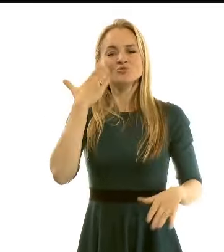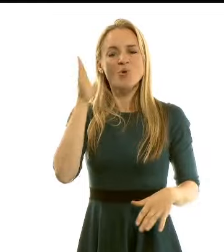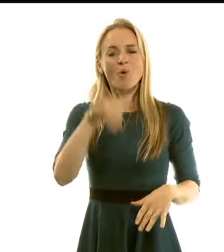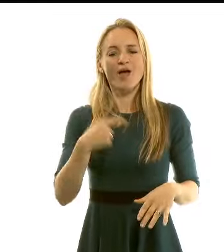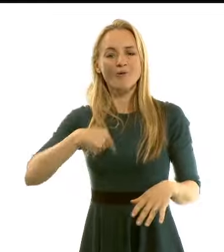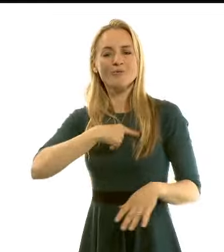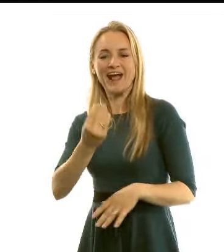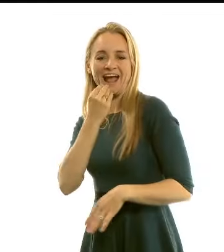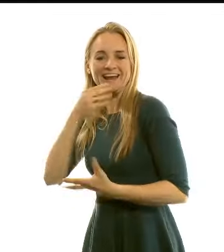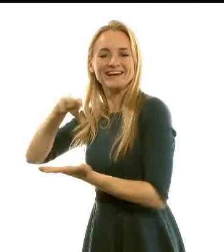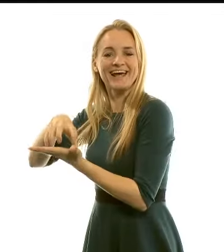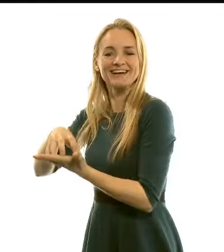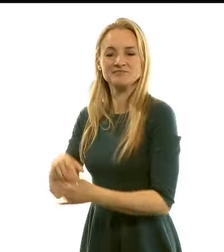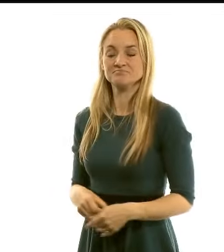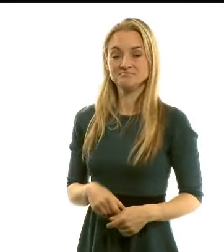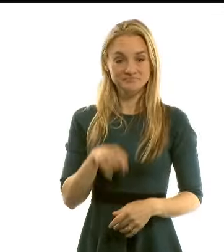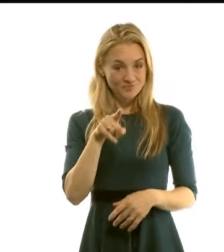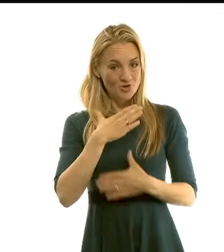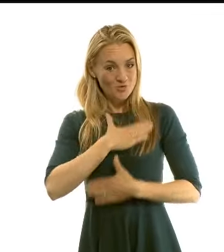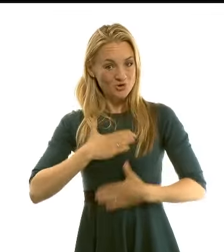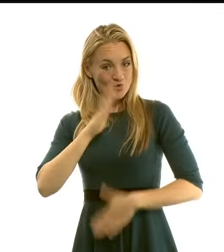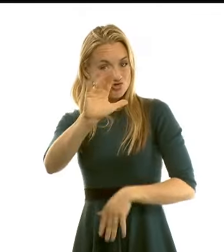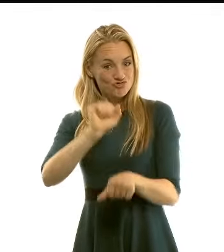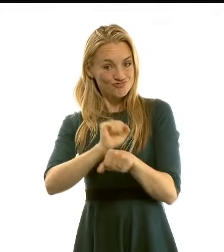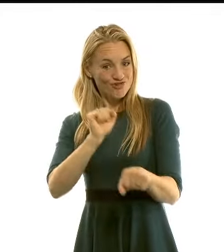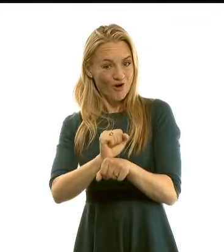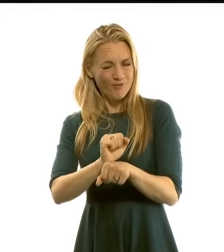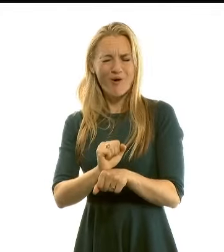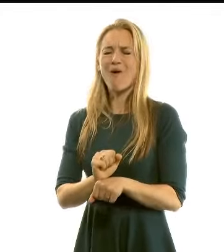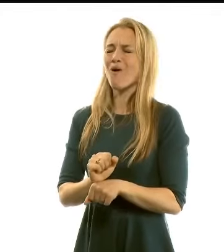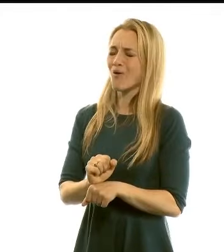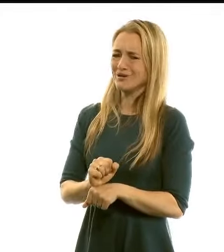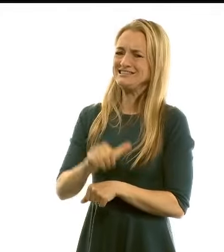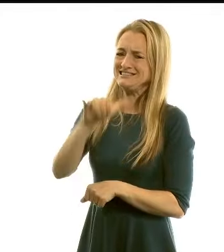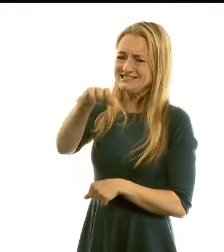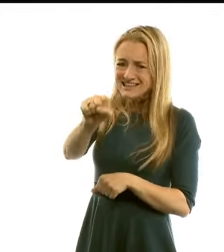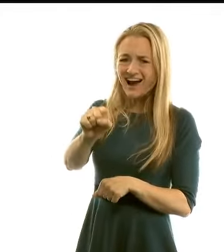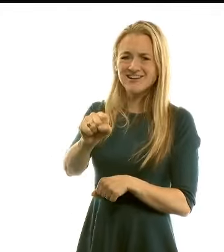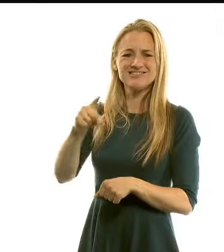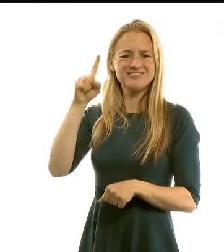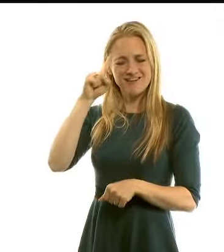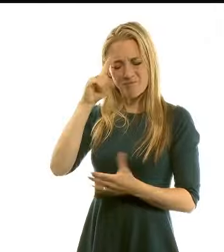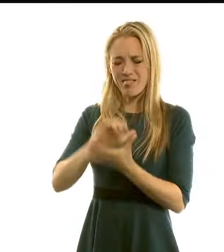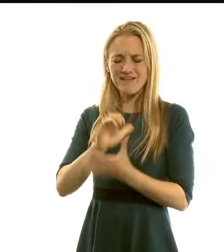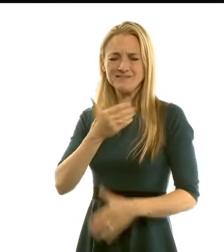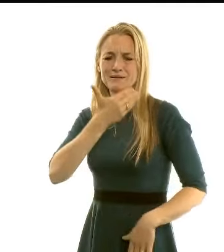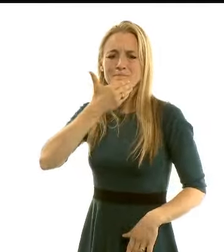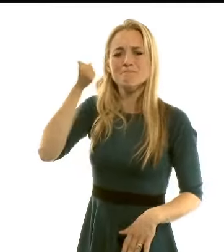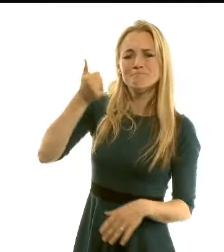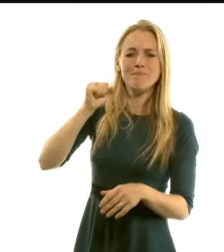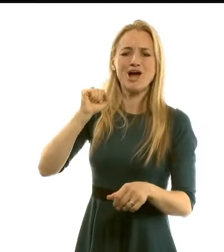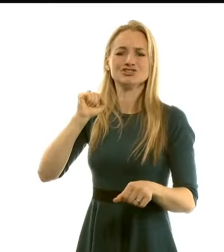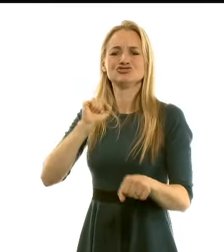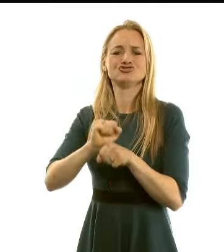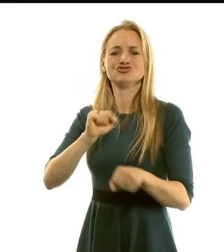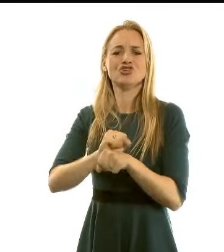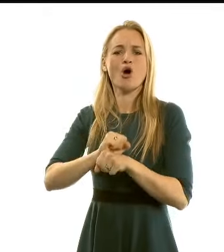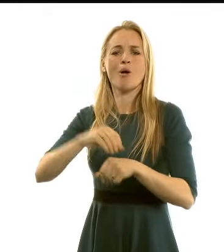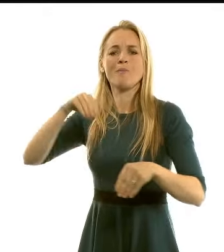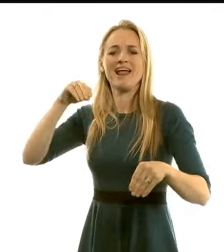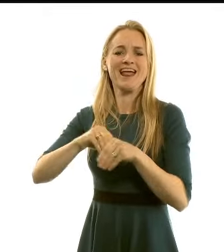a LEGO Star Wars designer. Oh yeah, I really do believe this is the best job in the galaxy. I'm telling you,